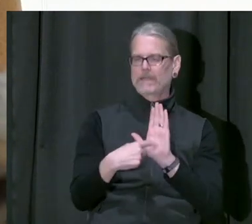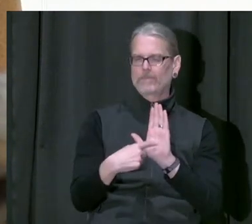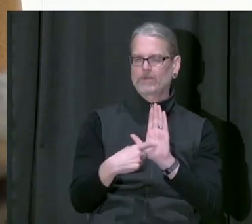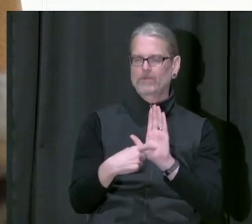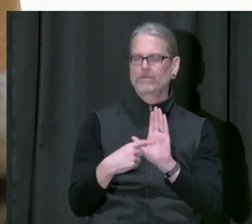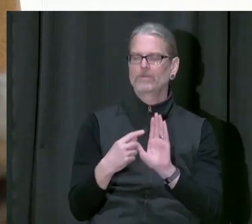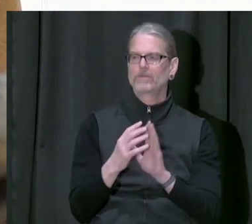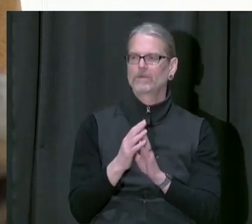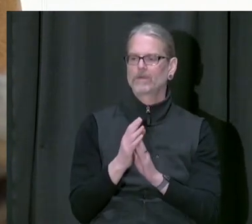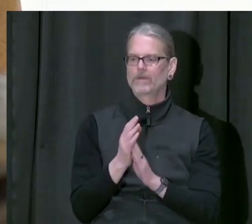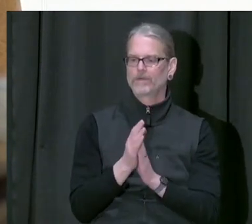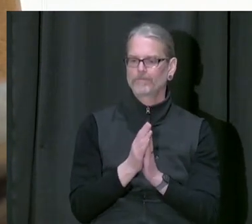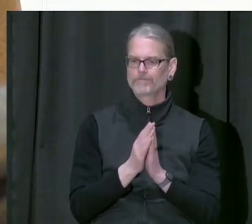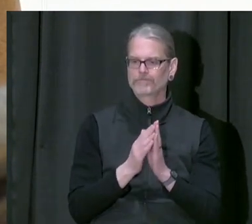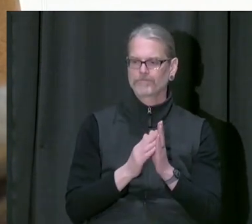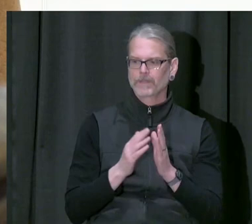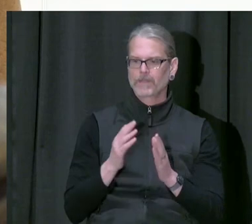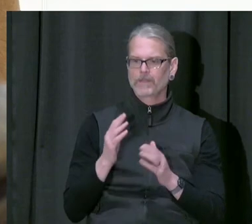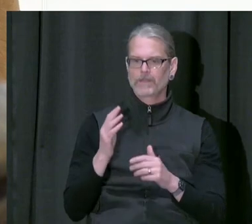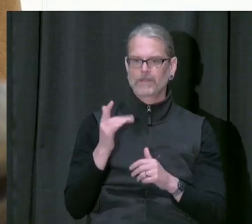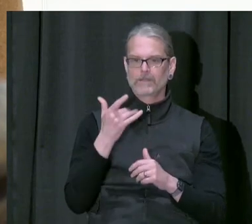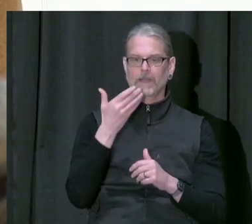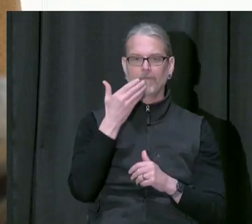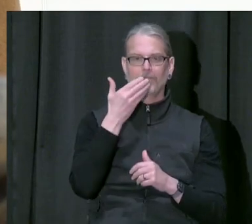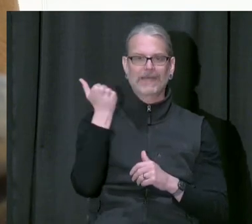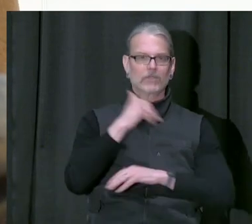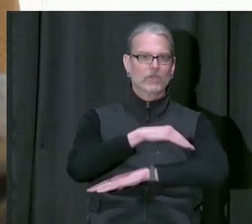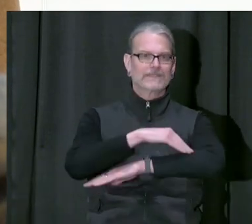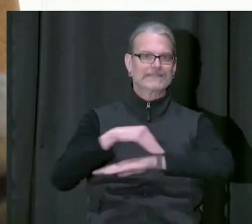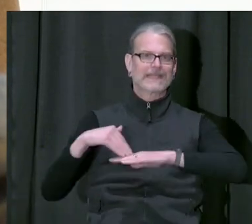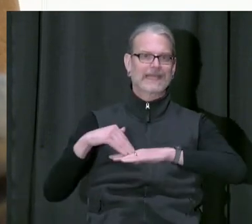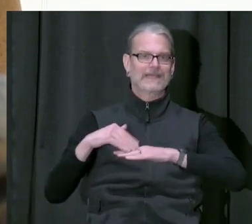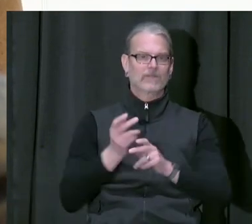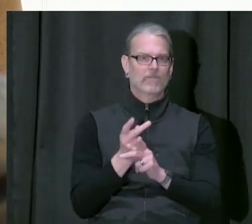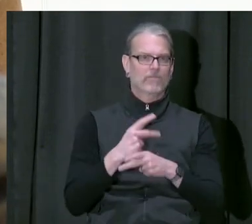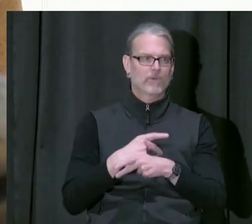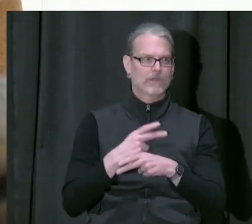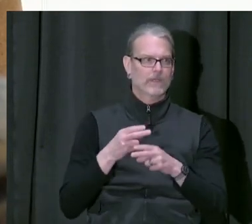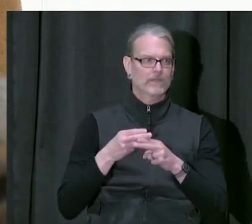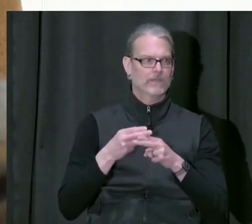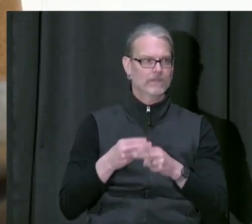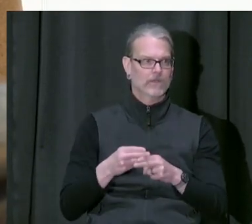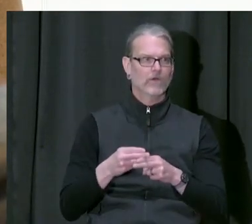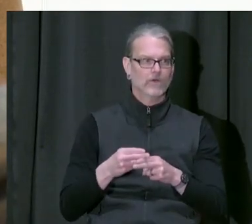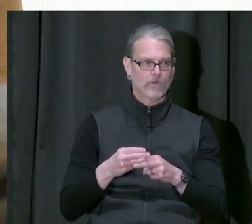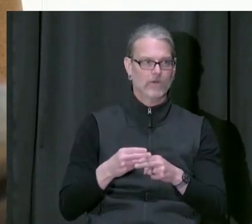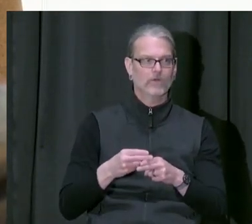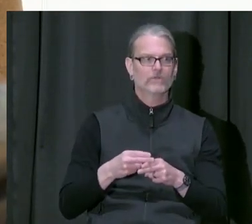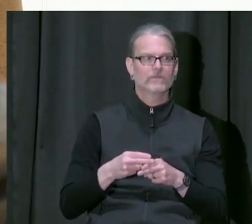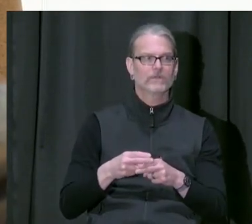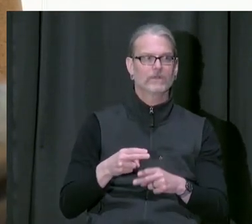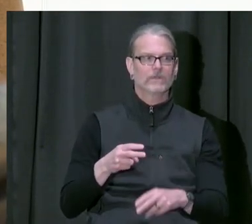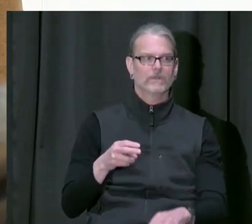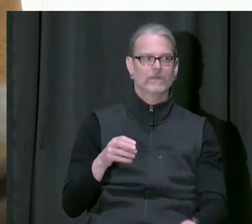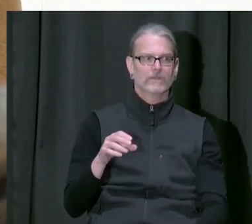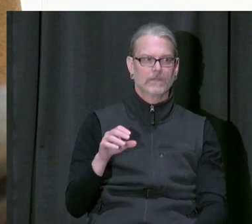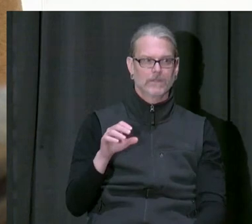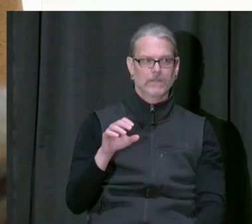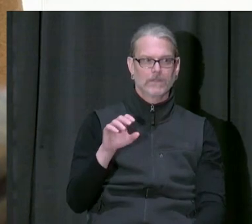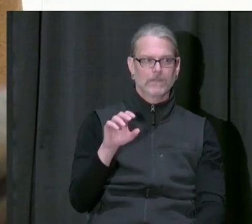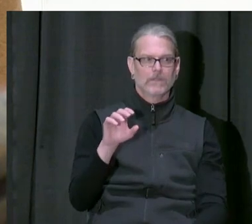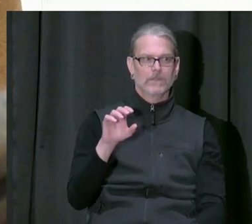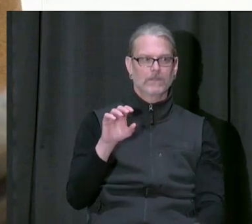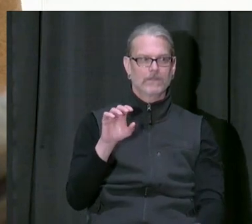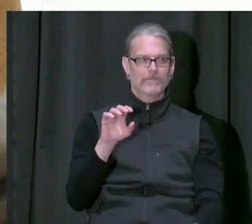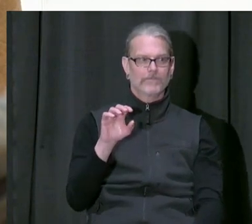like to call out here is our beta stage product called Dialogue Boost. So this is a product we are rolling out slowly,